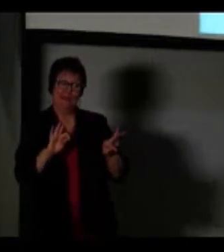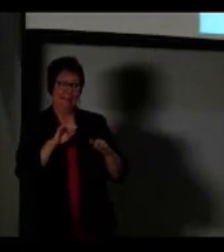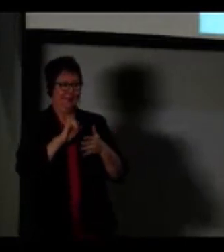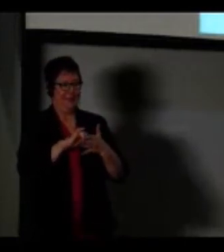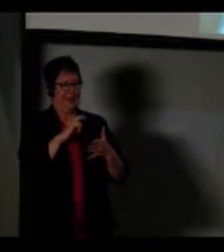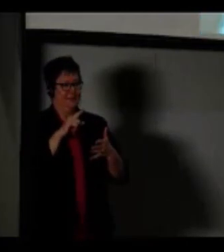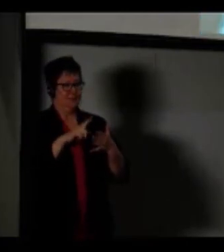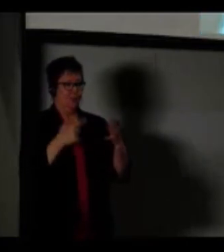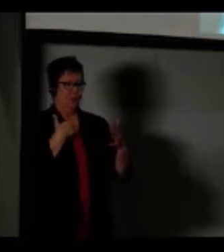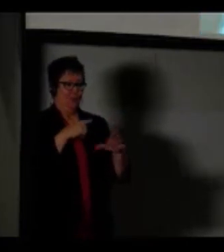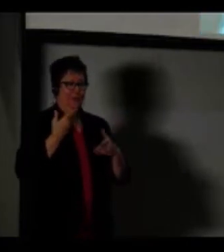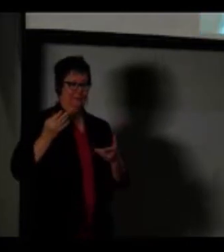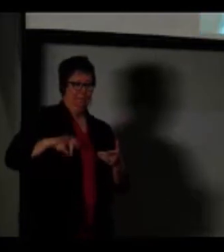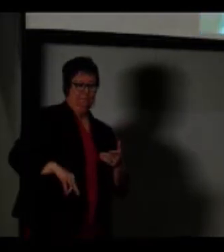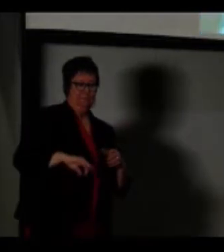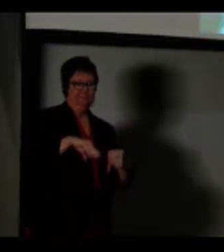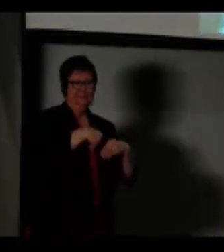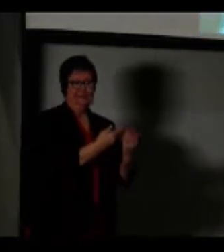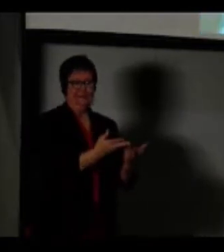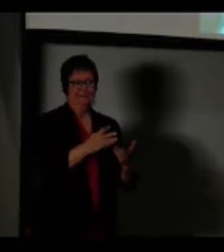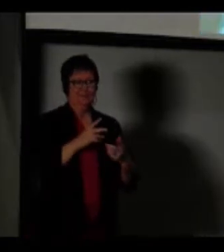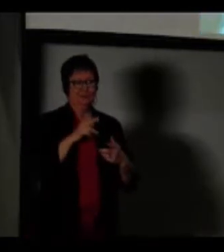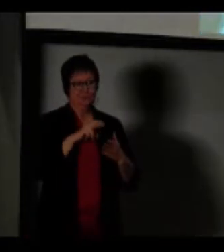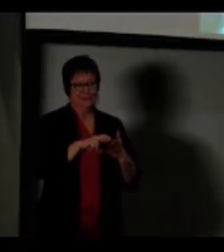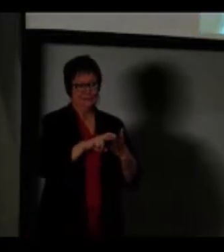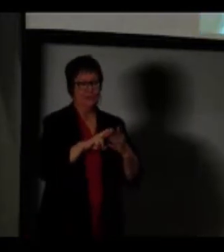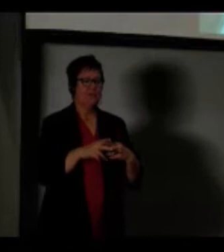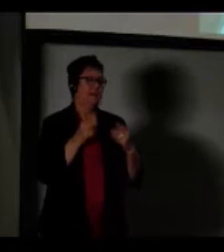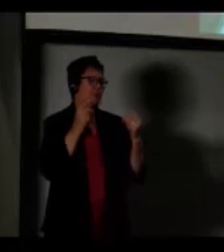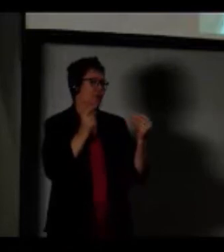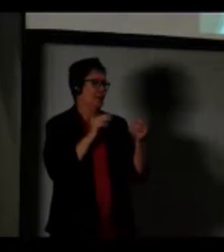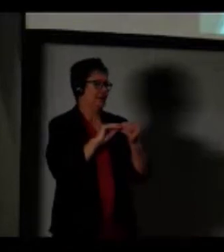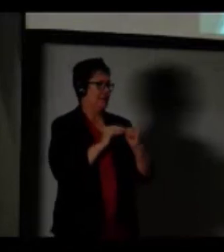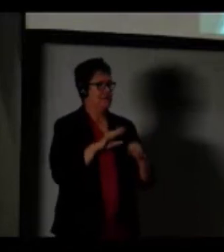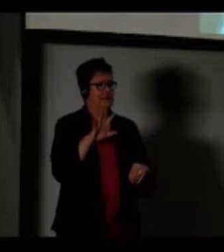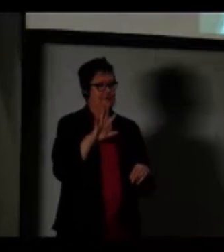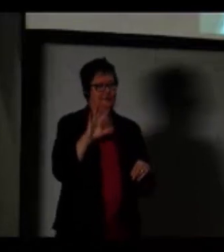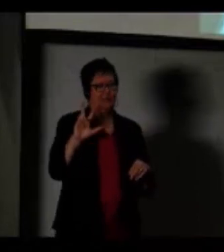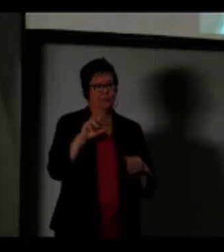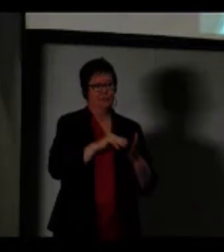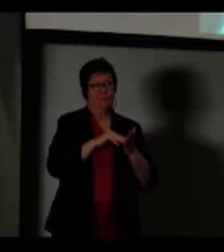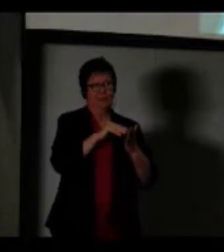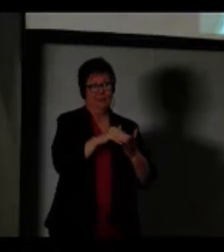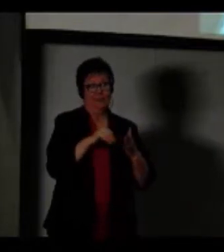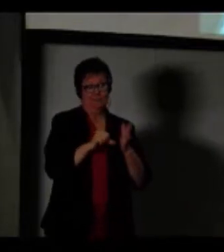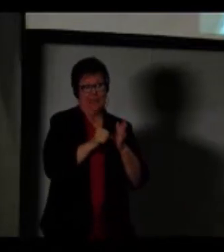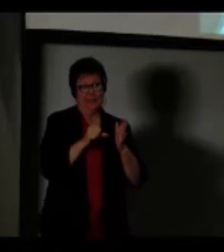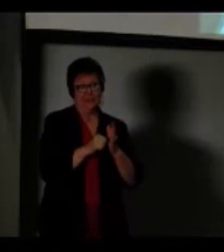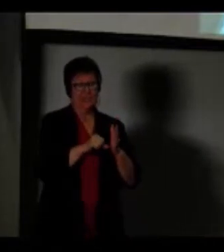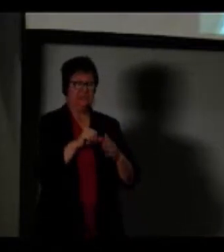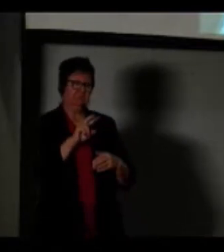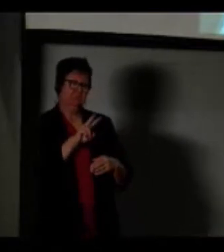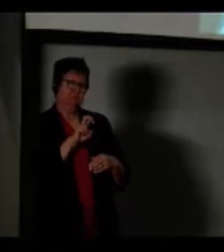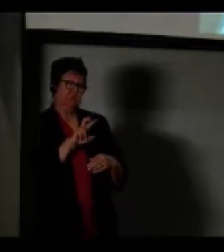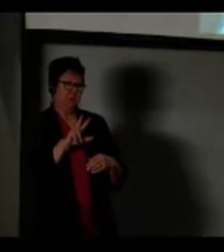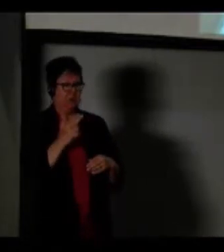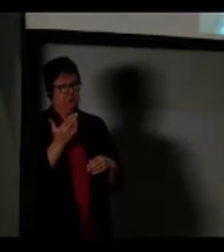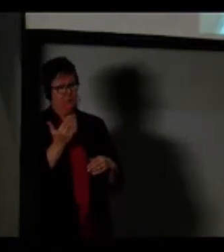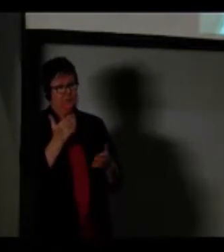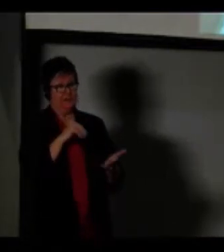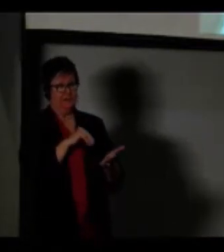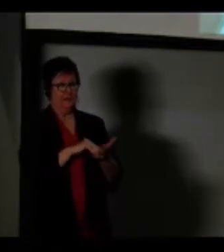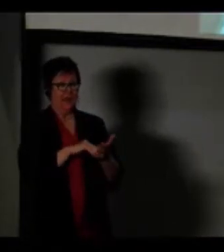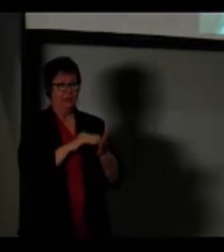researchers. Just some quick numbers, we have about 53 million pages so far, which represent about